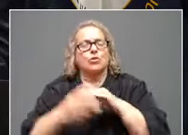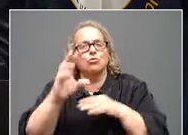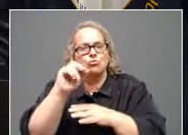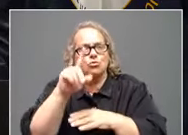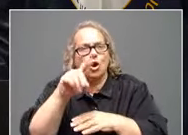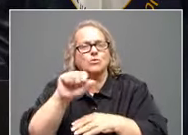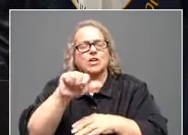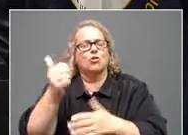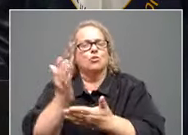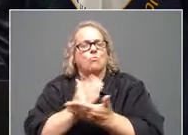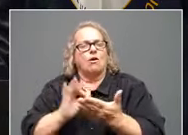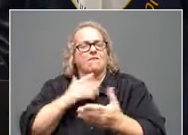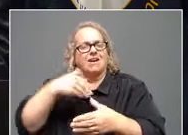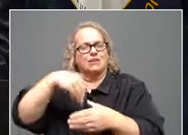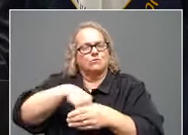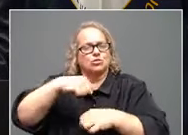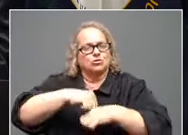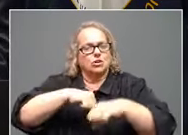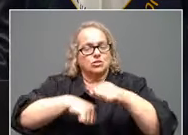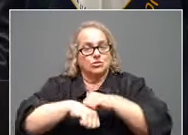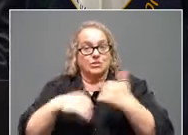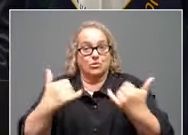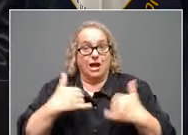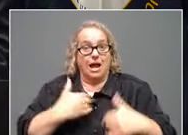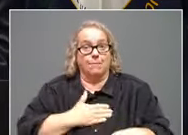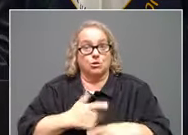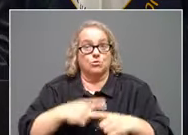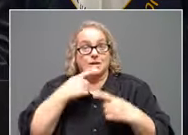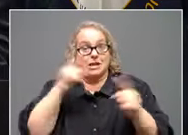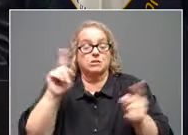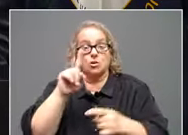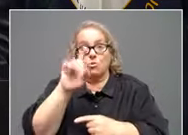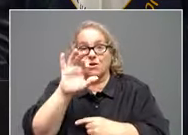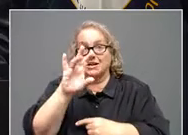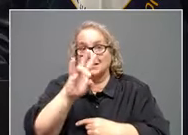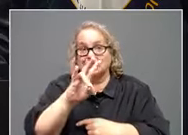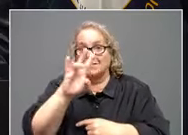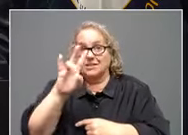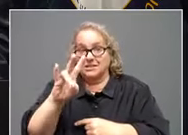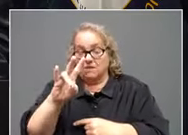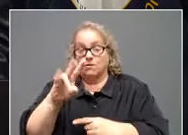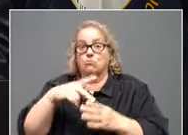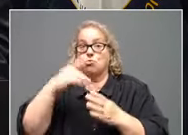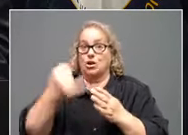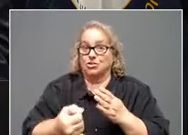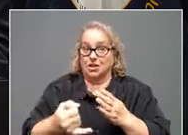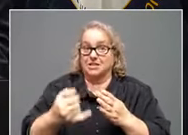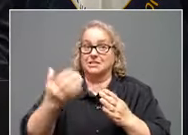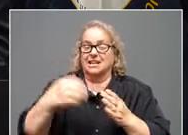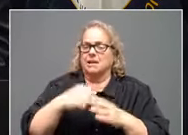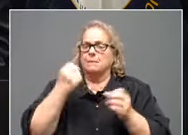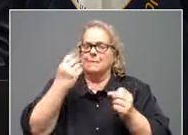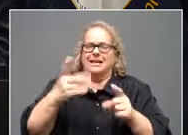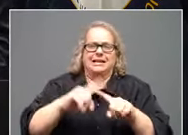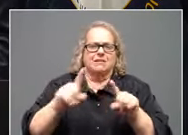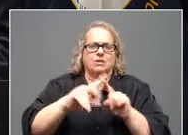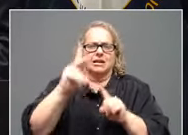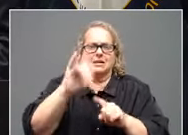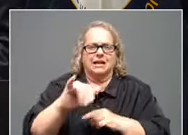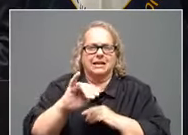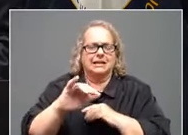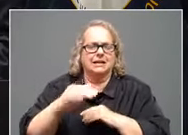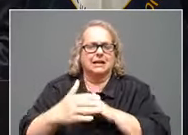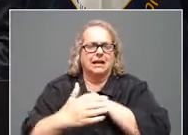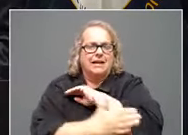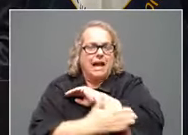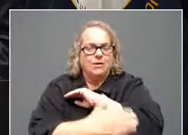Today, I'm happy to announce discretionary funding for 177 such projects in dozens of Kentucky cities and counties.